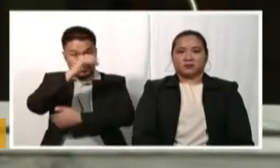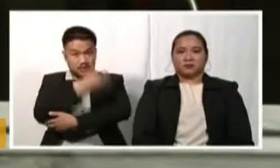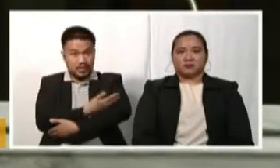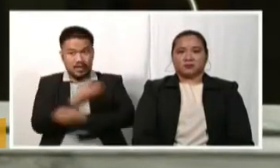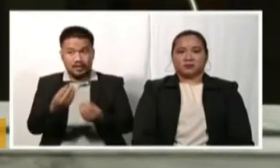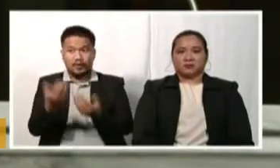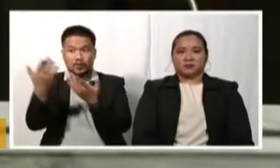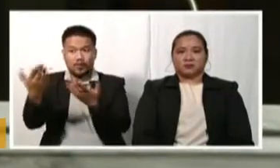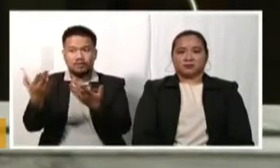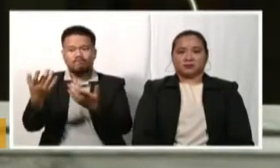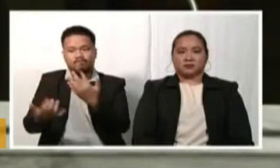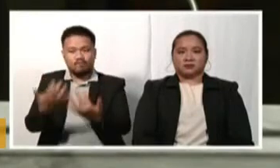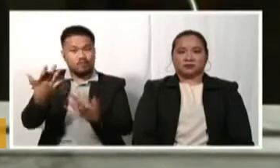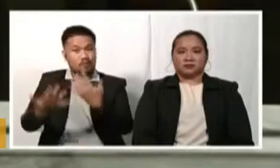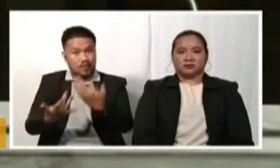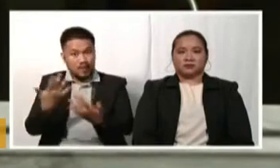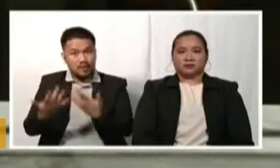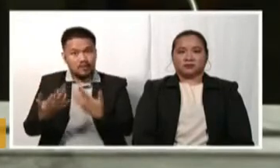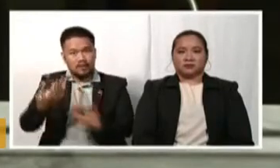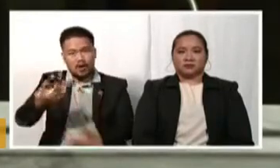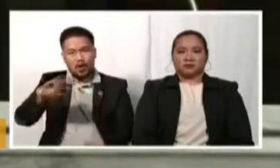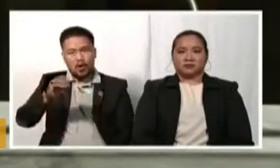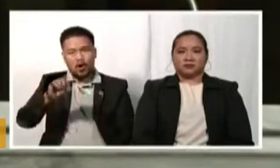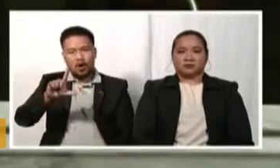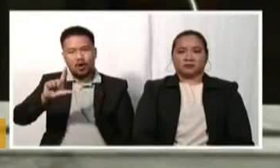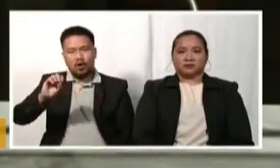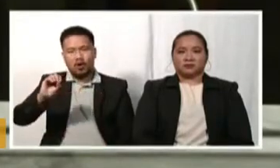height that I will point out to you."